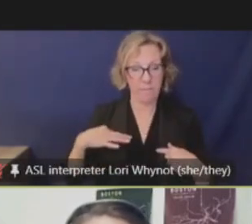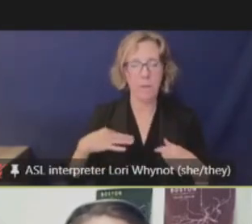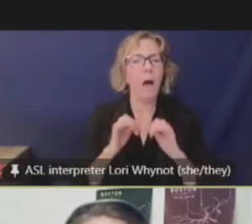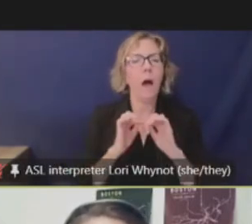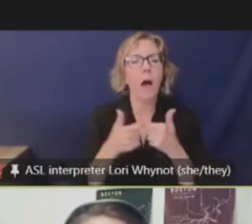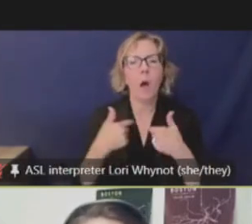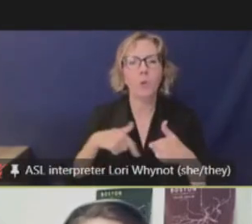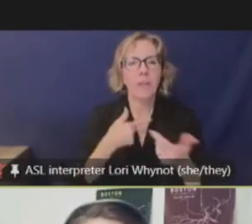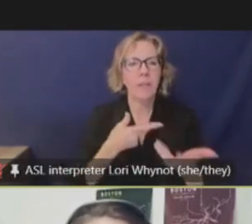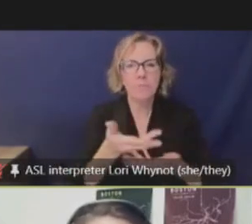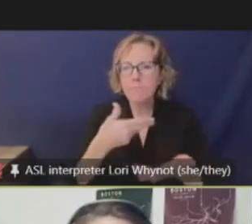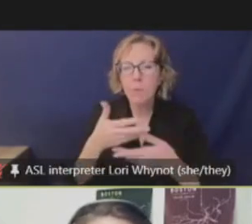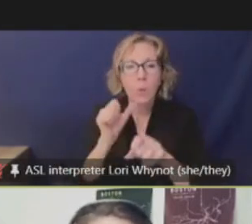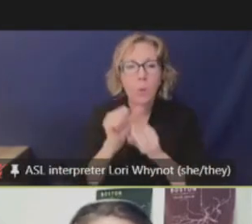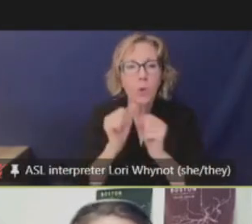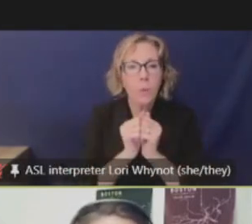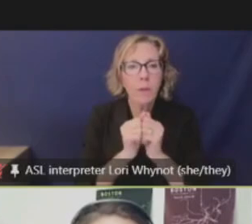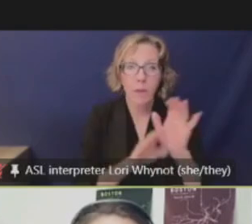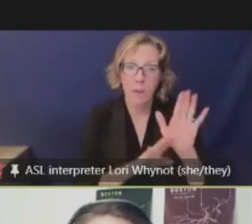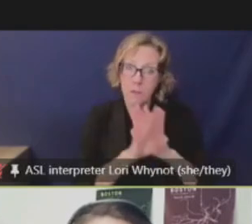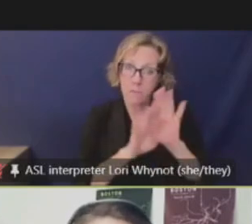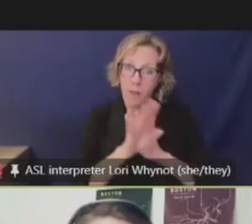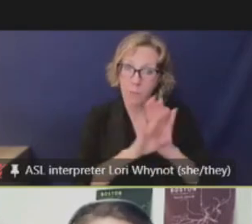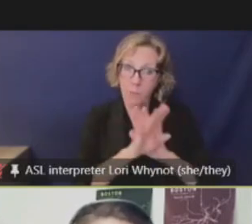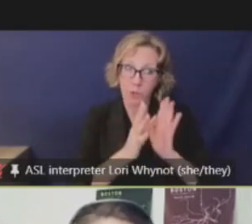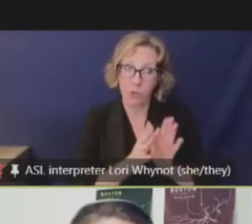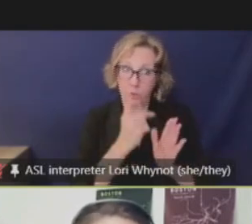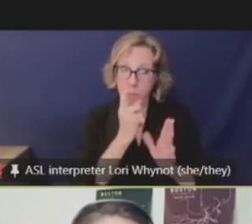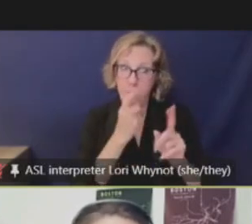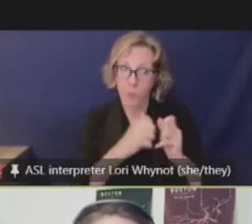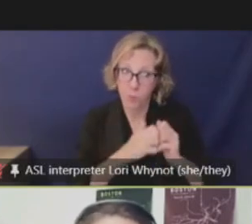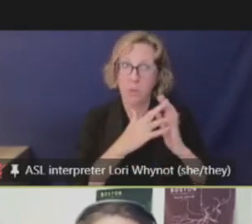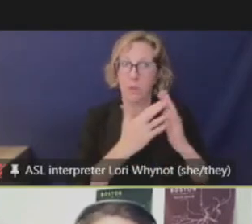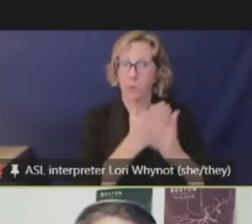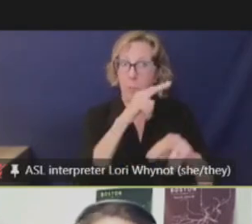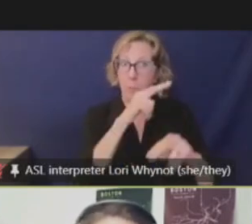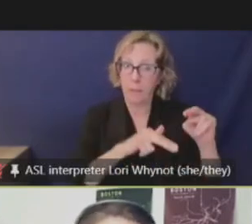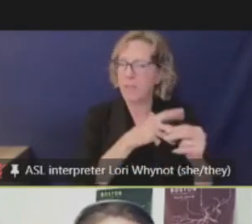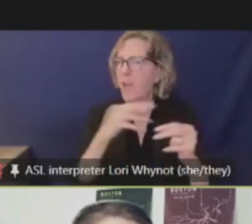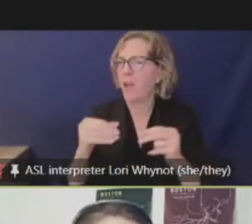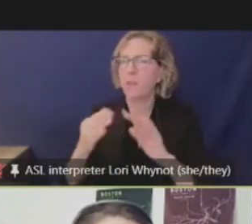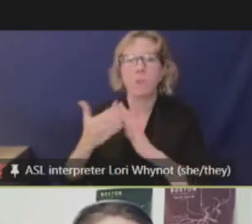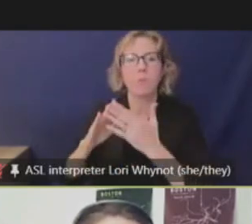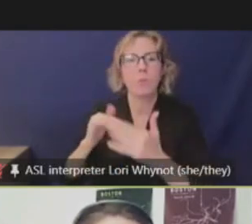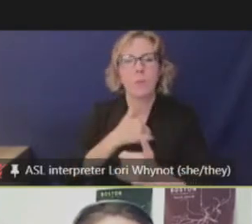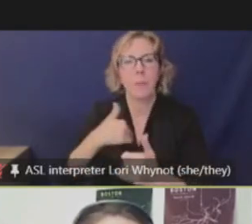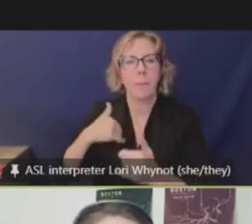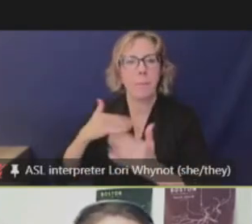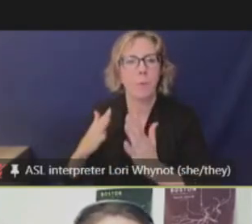members. So it is essentially updating our internal processes to make sure that we are